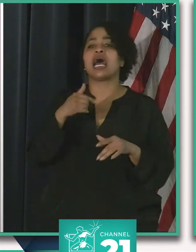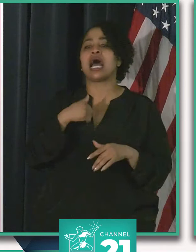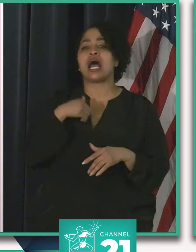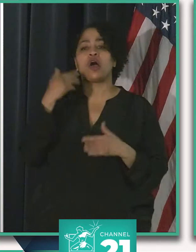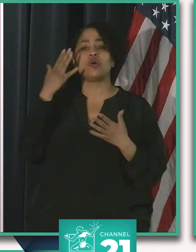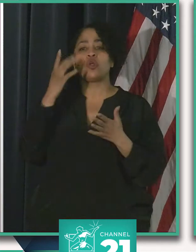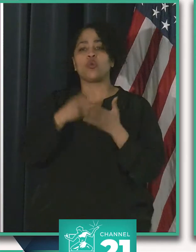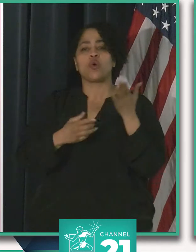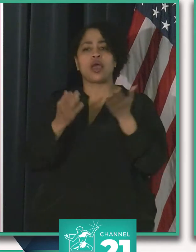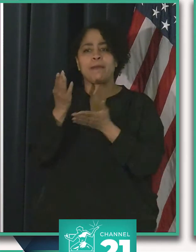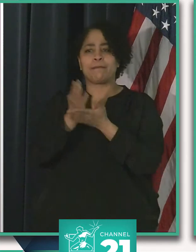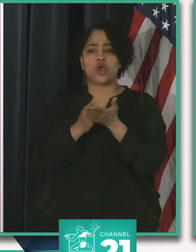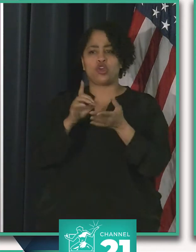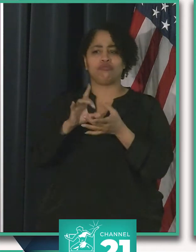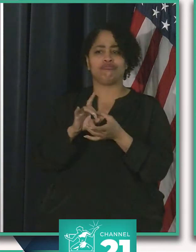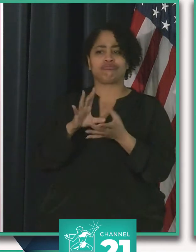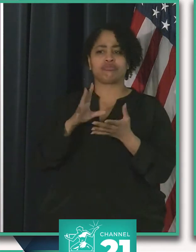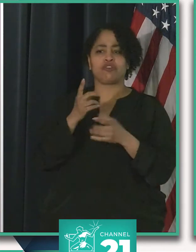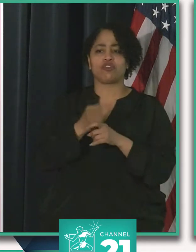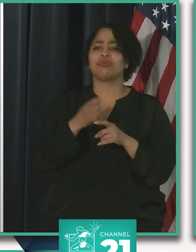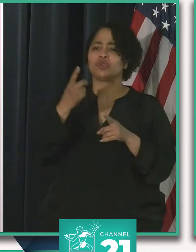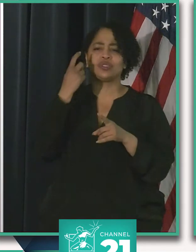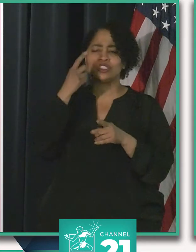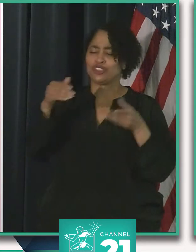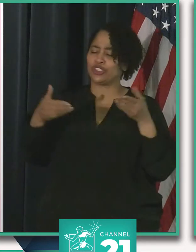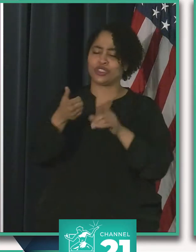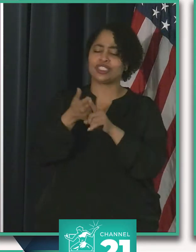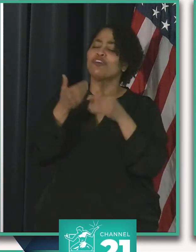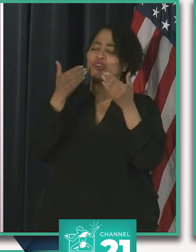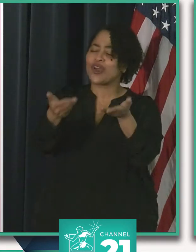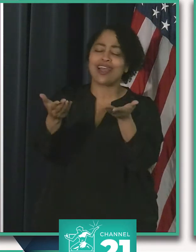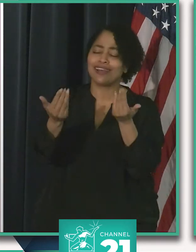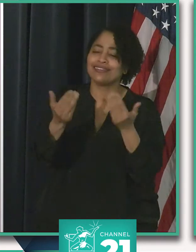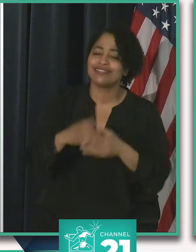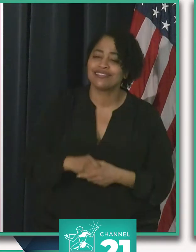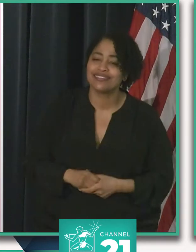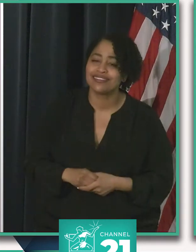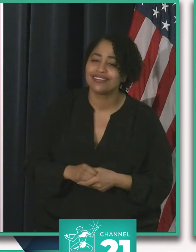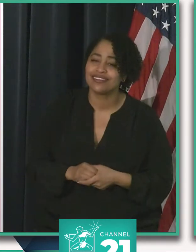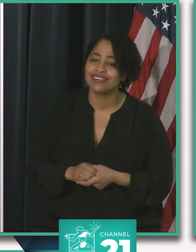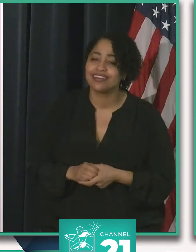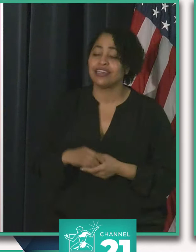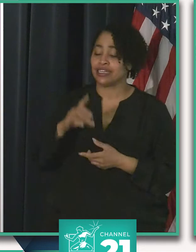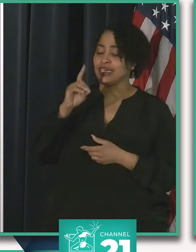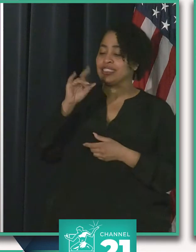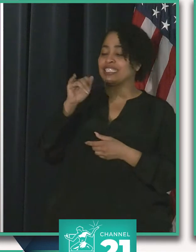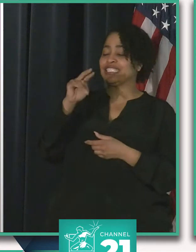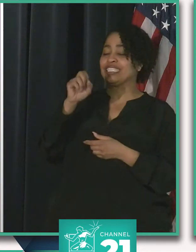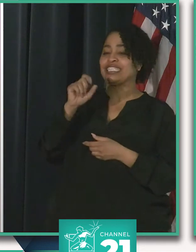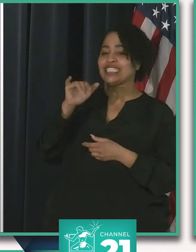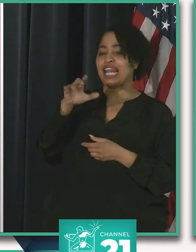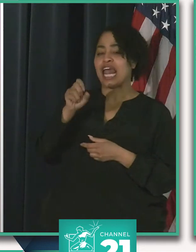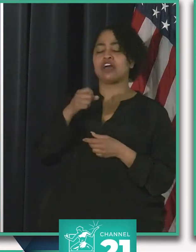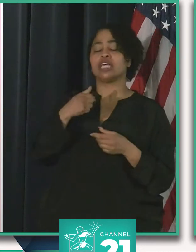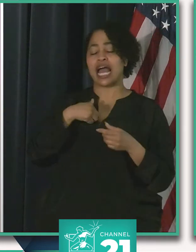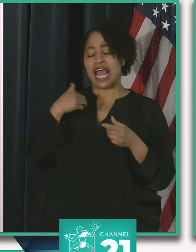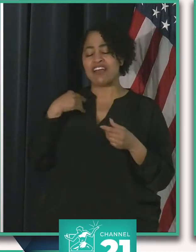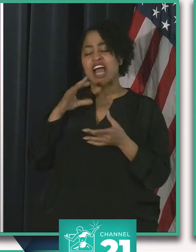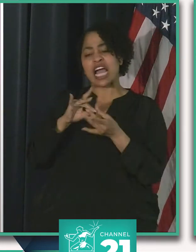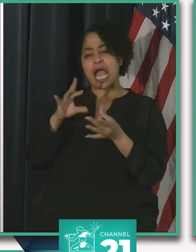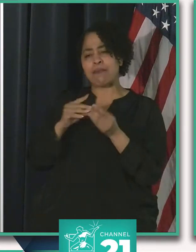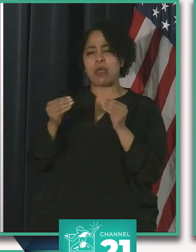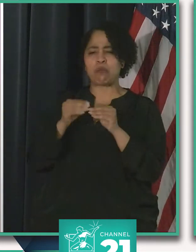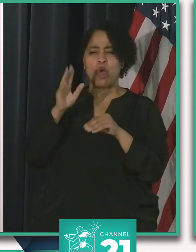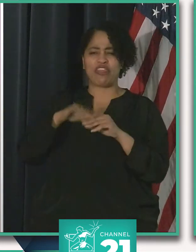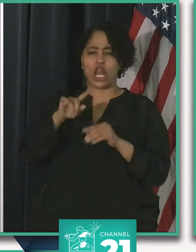I don't know what part it broke up on. You just introduced yourself, so go ahead. Denise Lyles, I have a comment